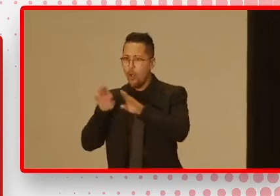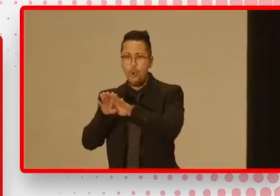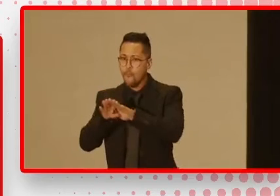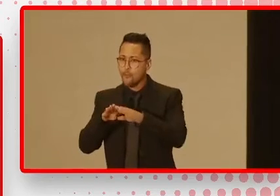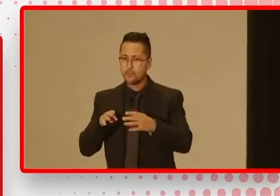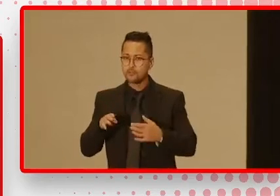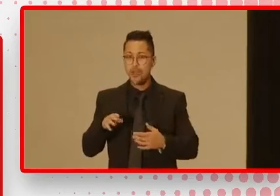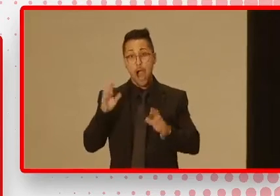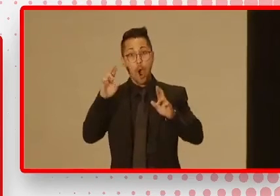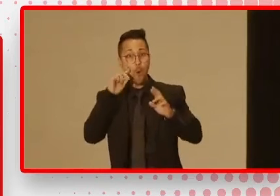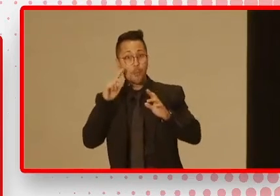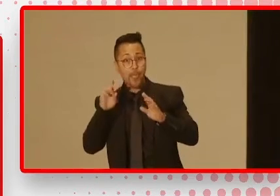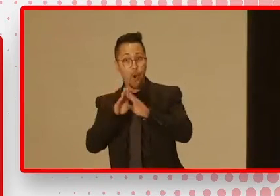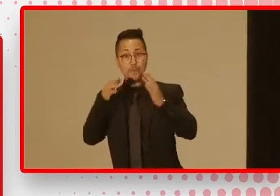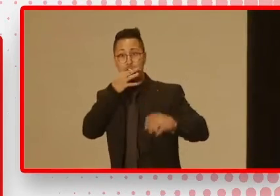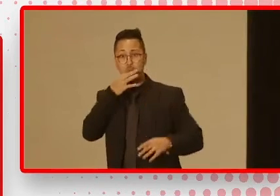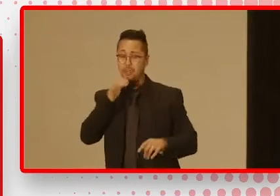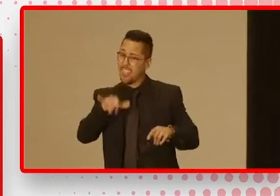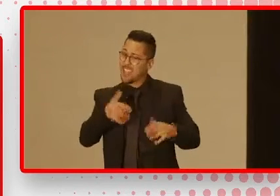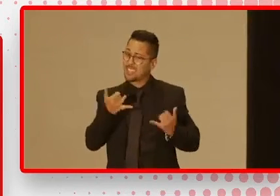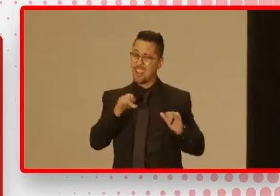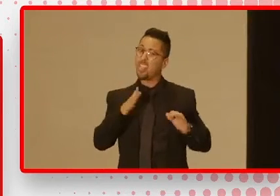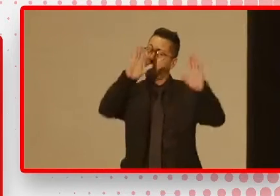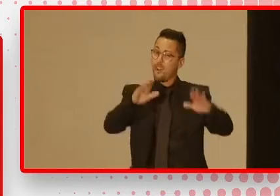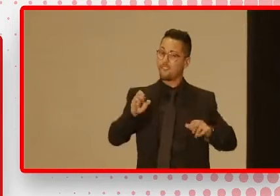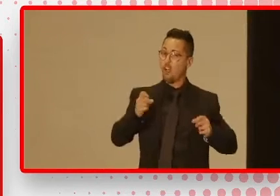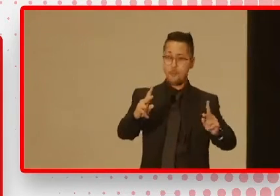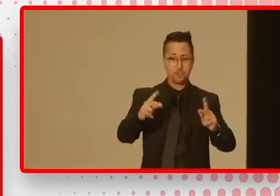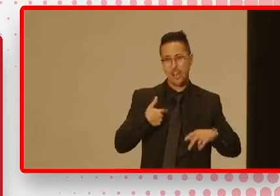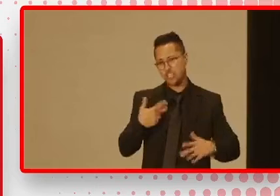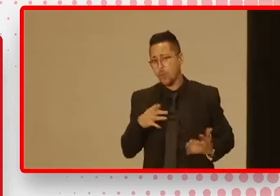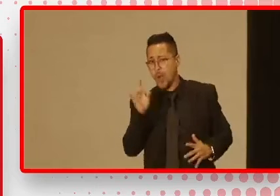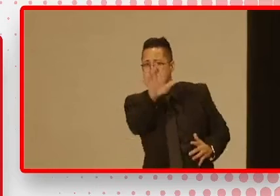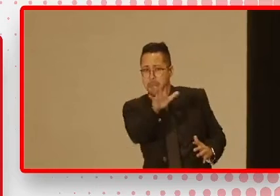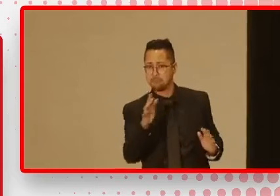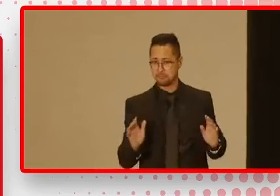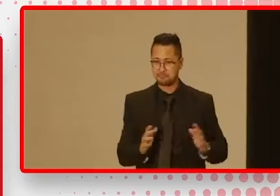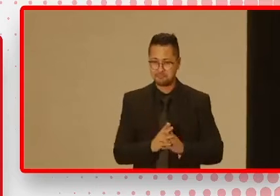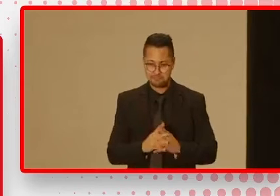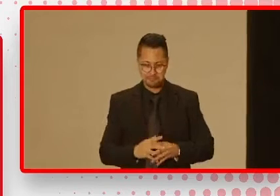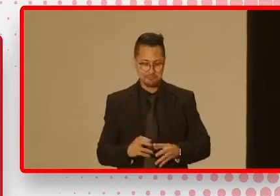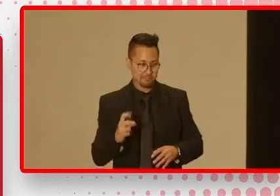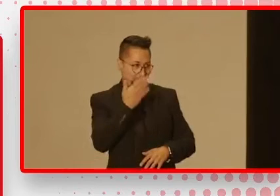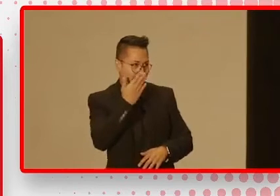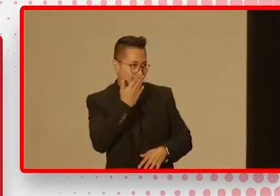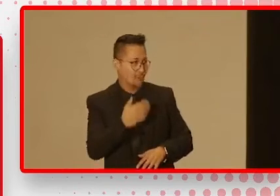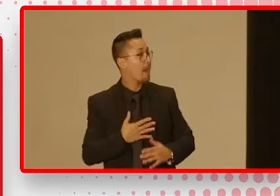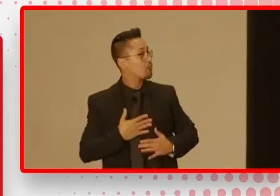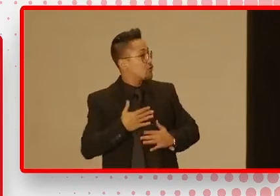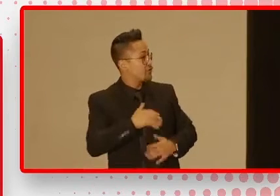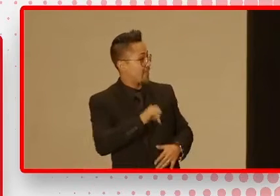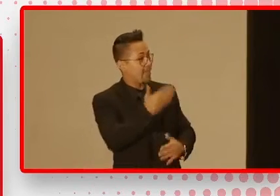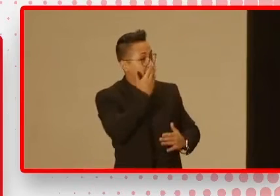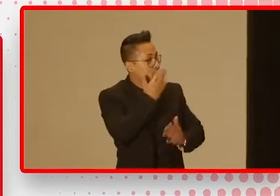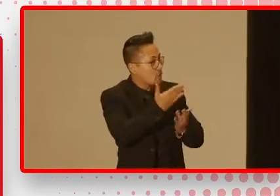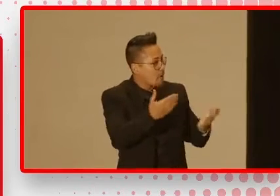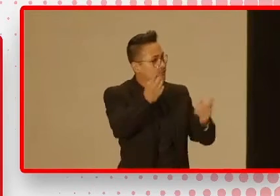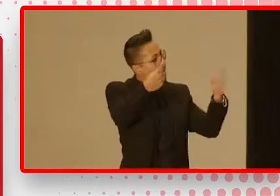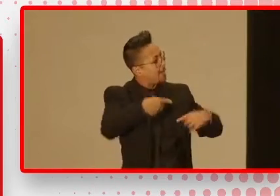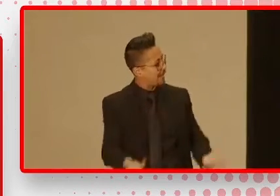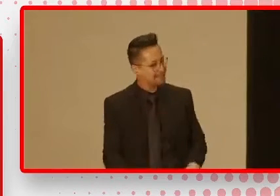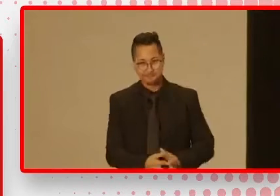come out, but that's a wonderful opportunity. And I just want to bring that up to your attention, okay? Thank you. Appreciate it. Thank you so much for being here.